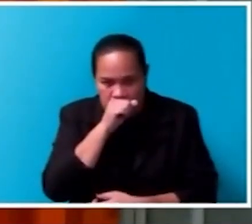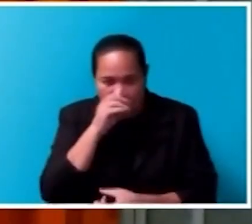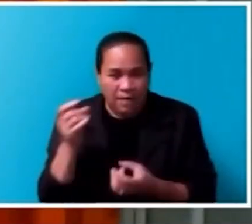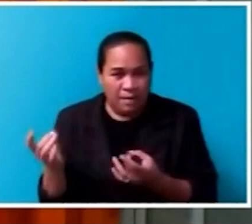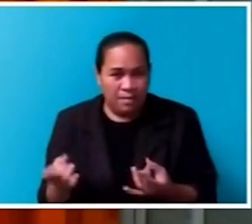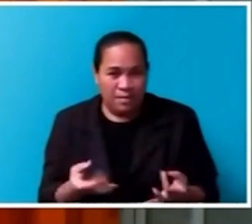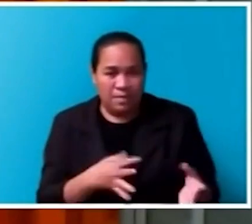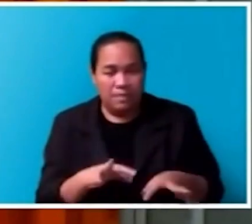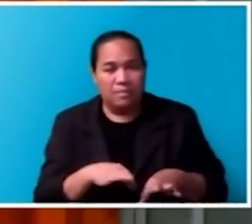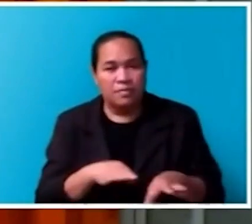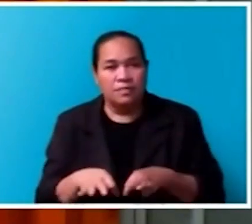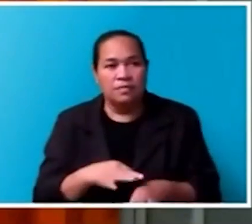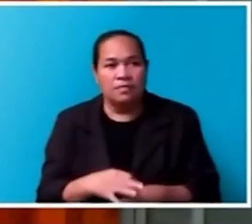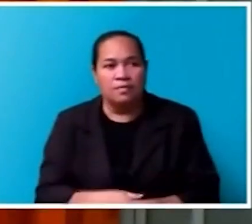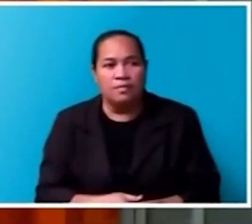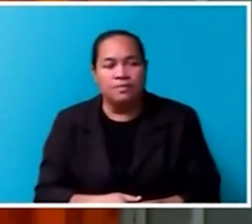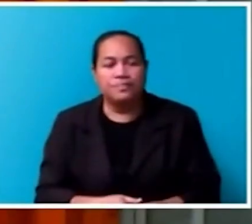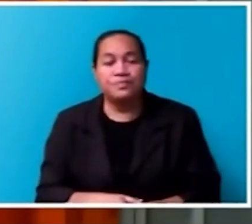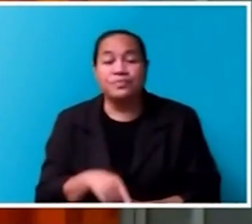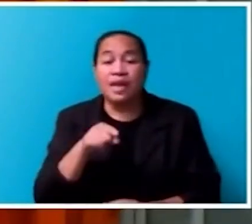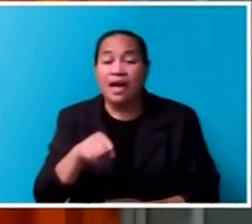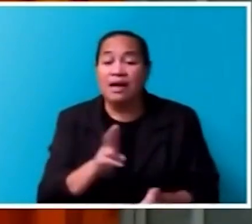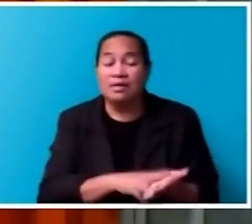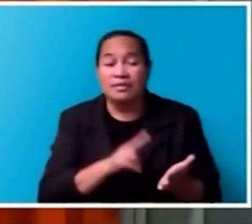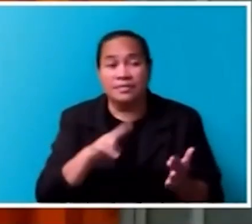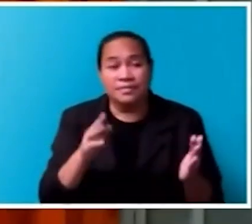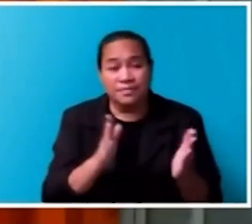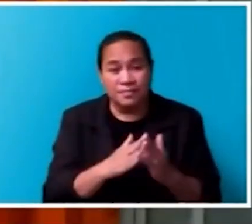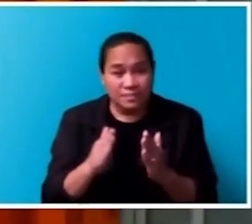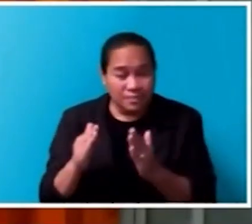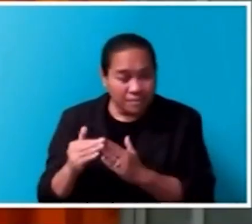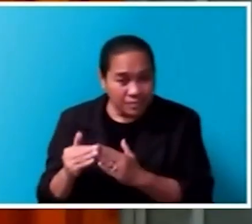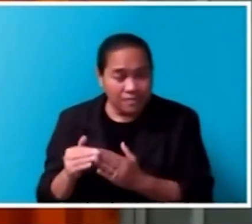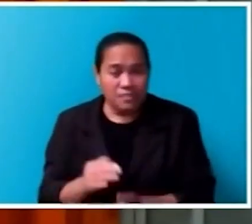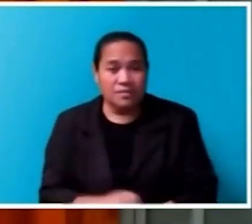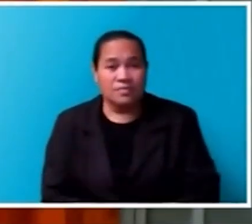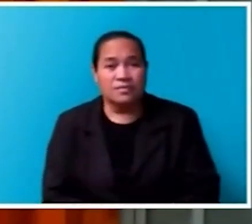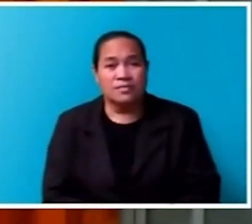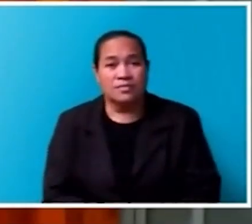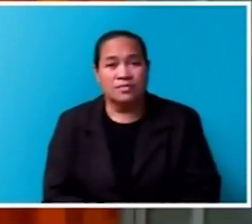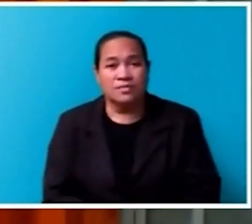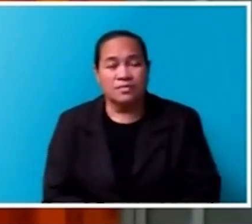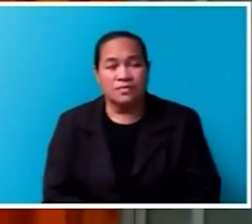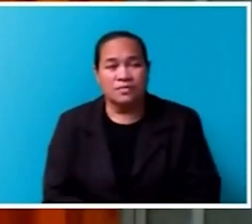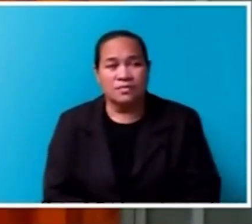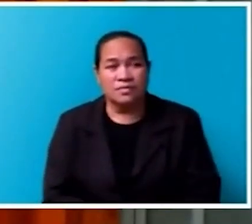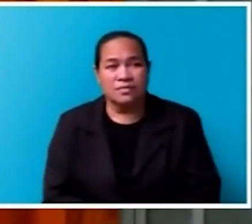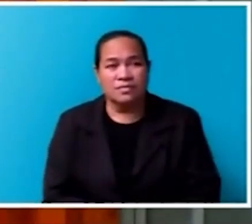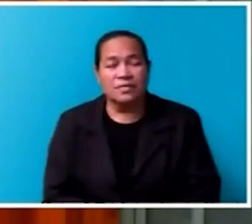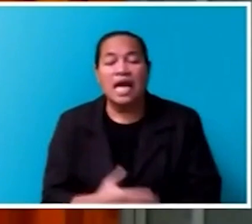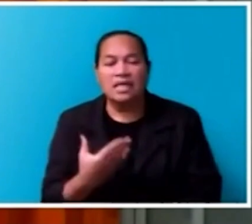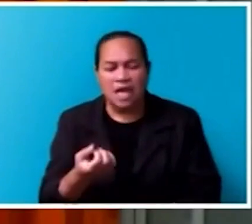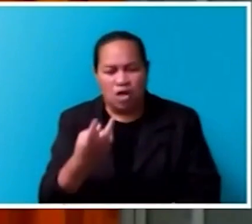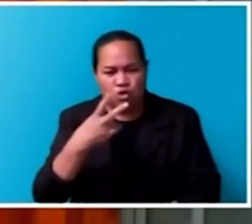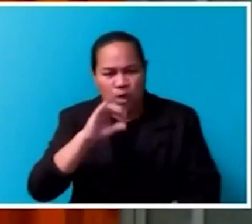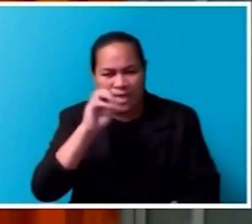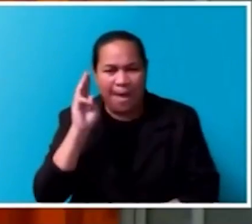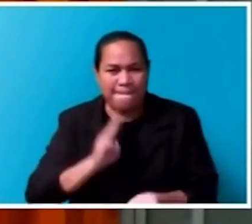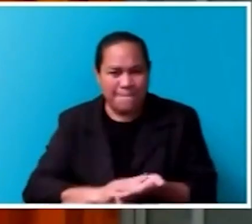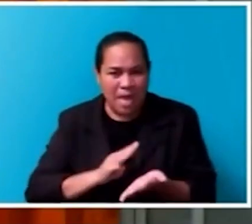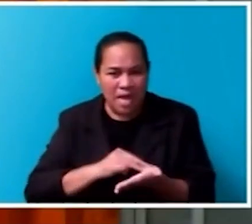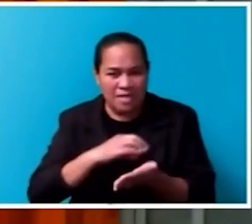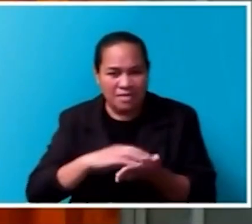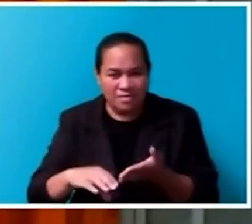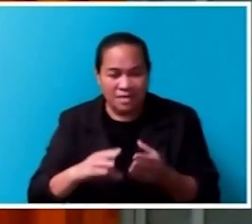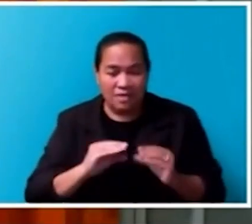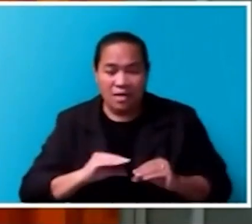There is development in Nosori Town, Mr. Speaker, sir. There is the 20 million investment for the